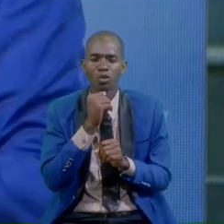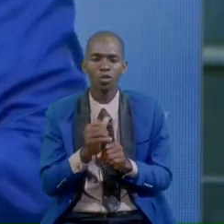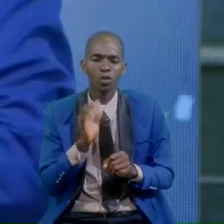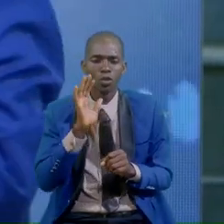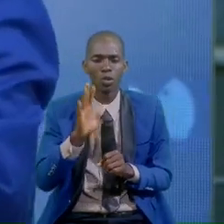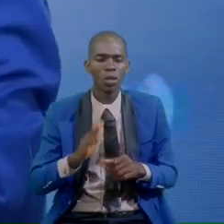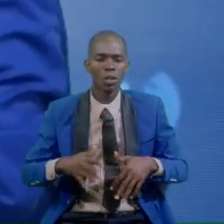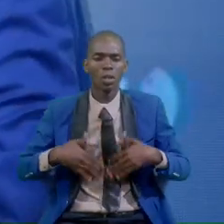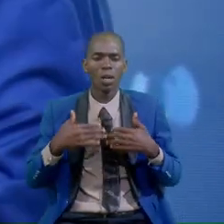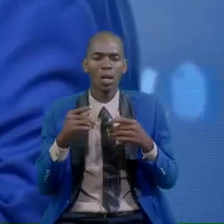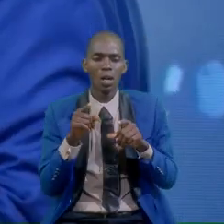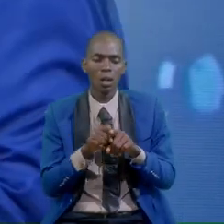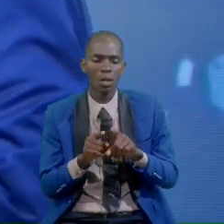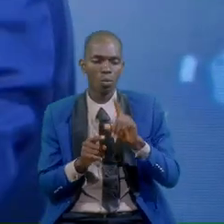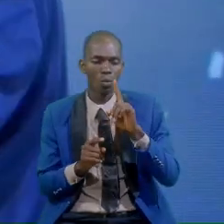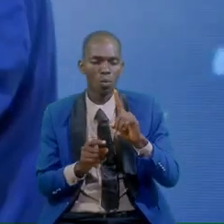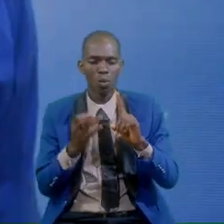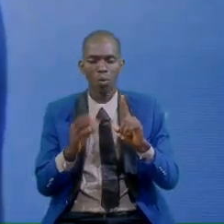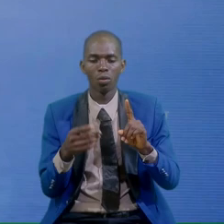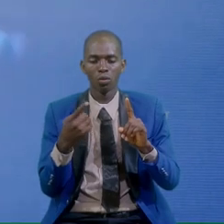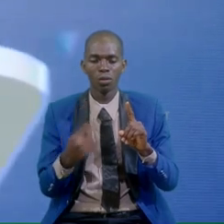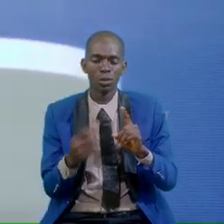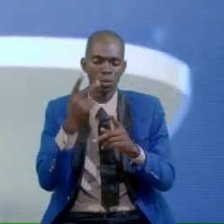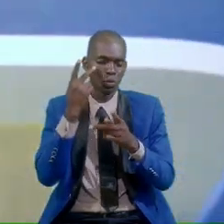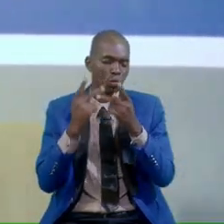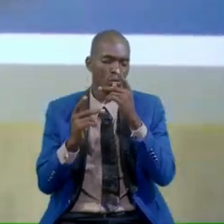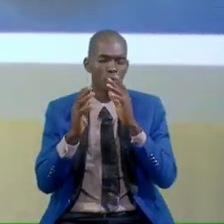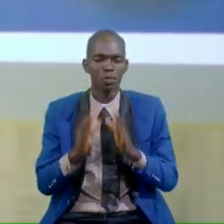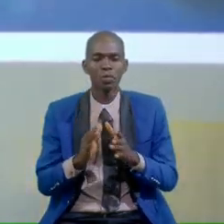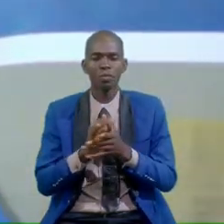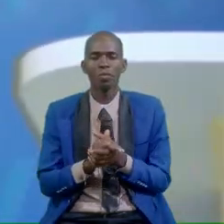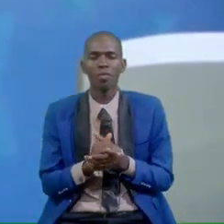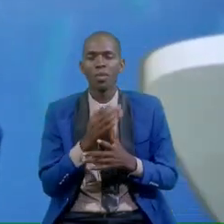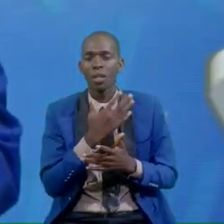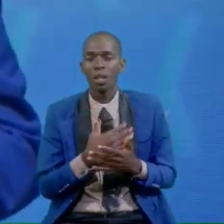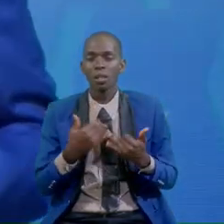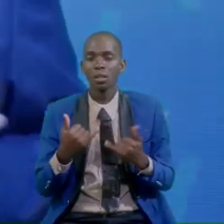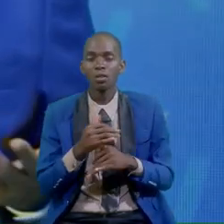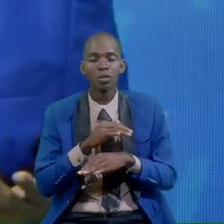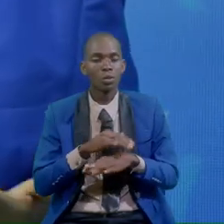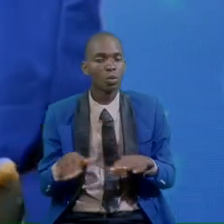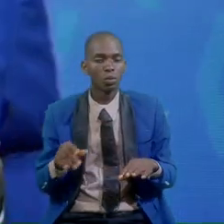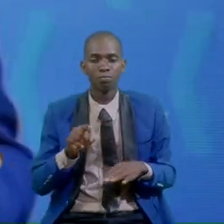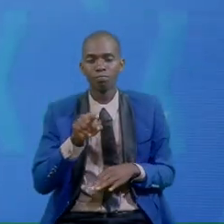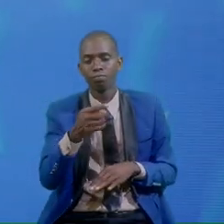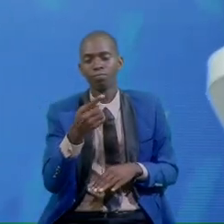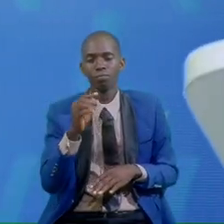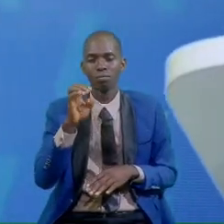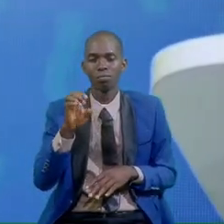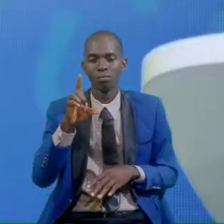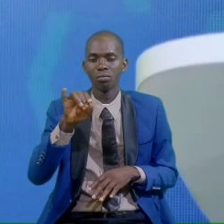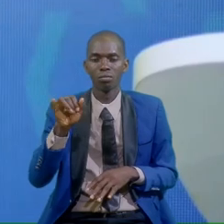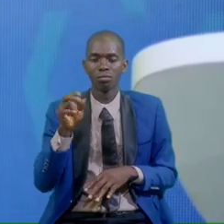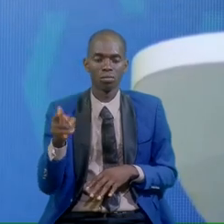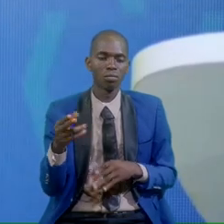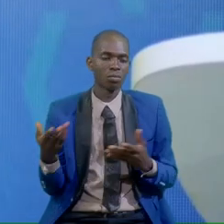of those prophets. And now don't blame Elijah. Elijah didn't have a wife. He